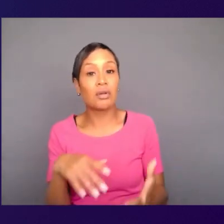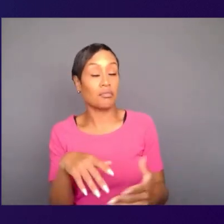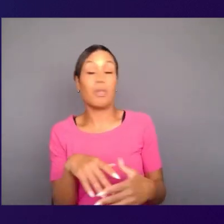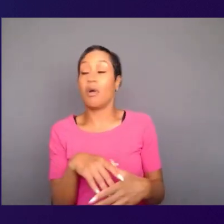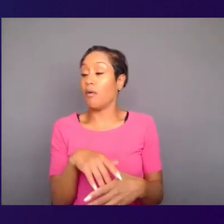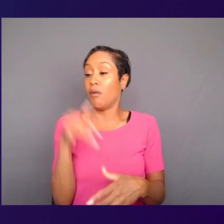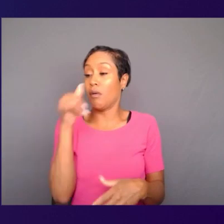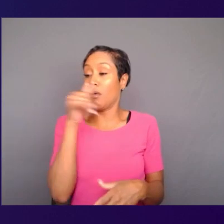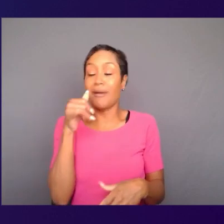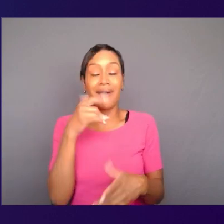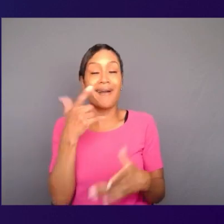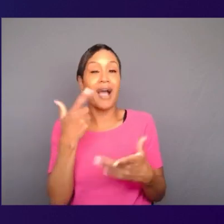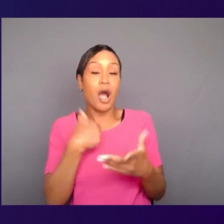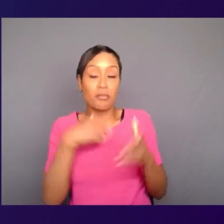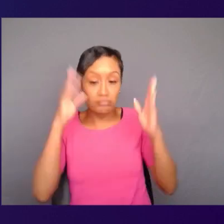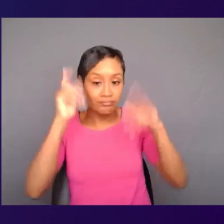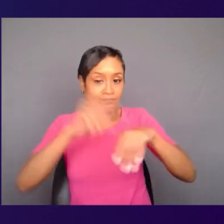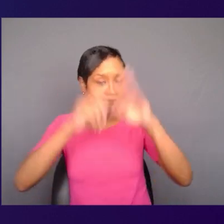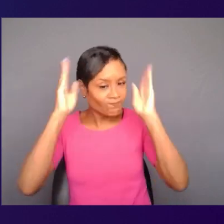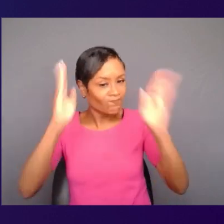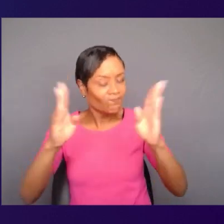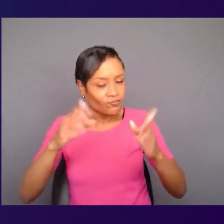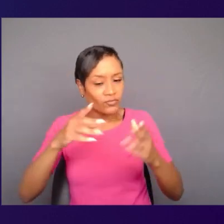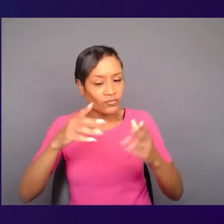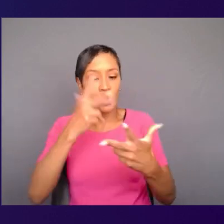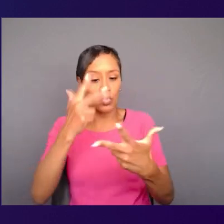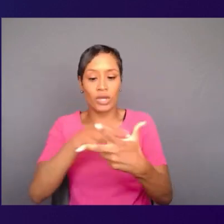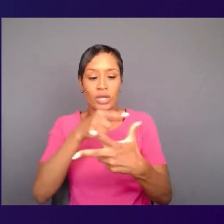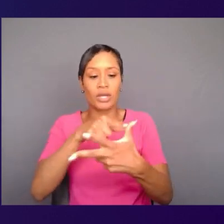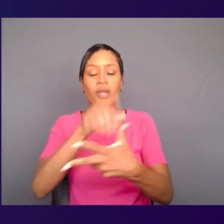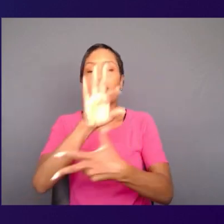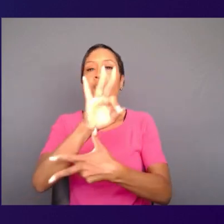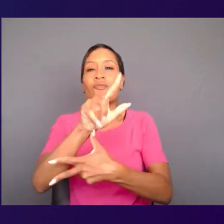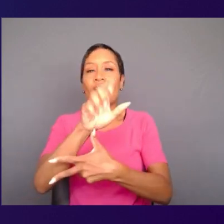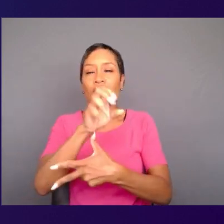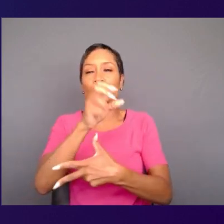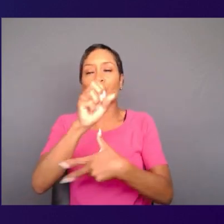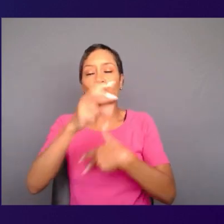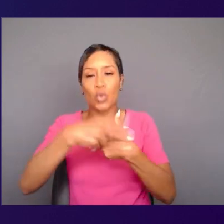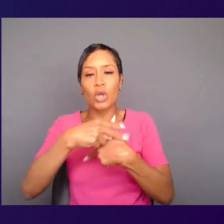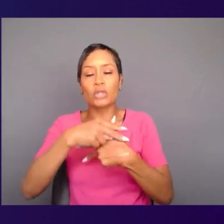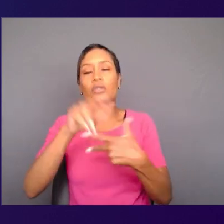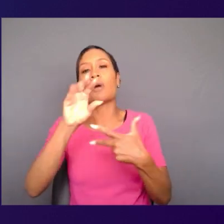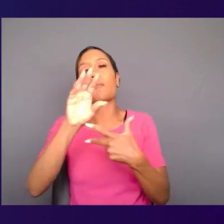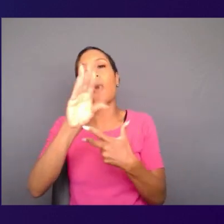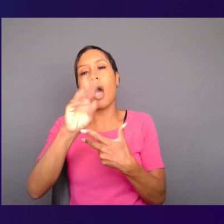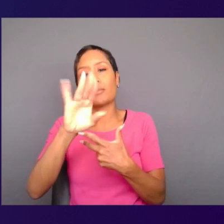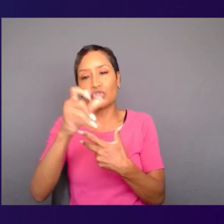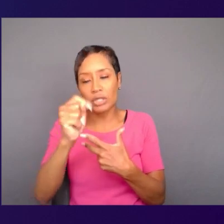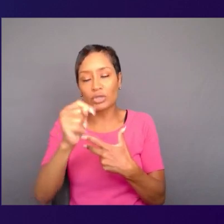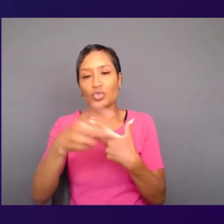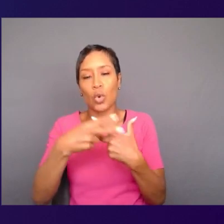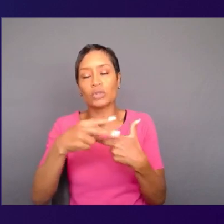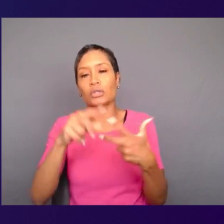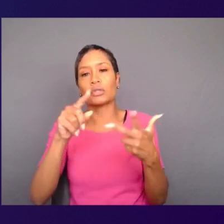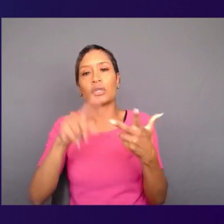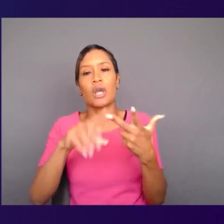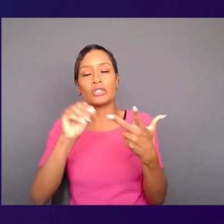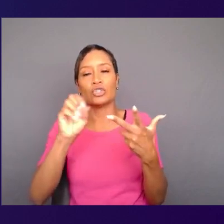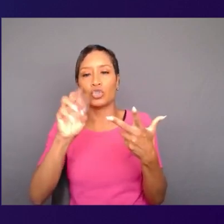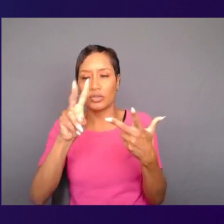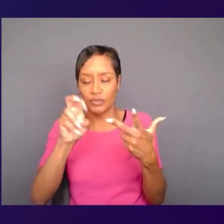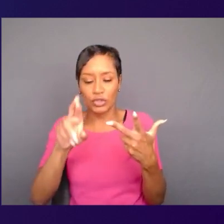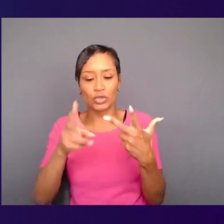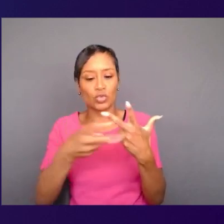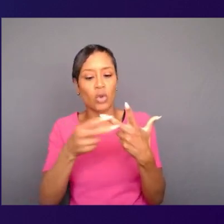focus on it. And I got the first three, so the file storage, the block storage, and the object storage done all in a weekend, and felt